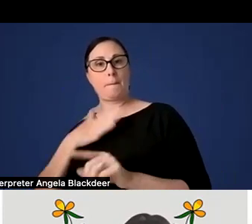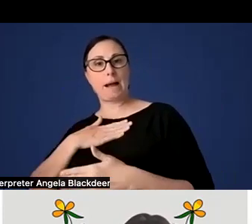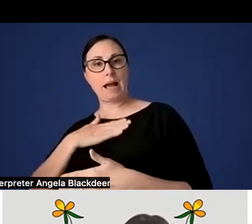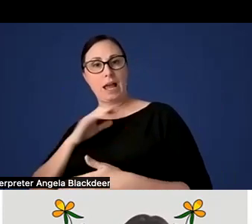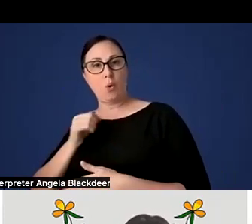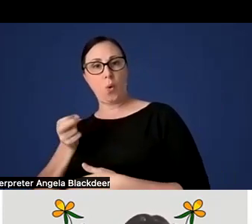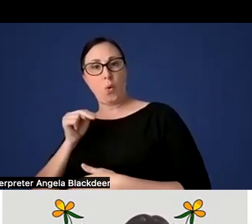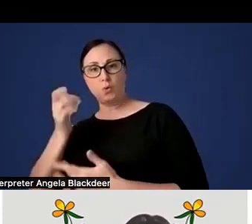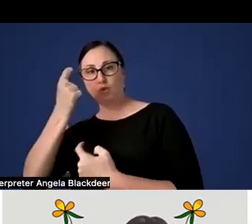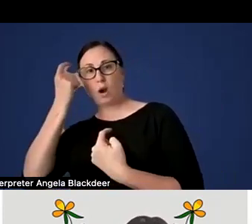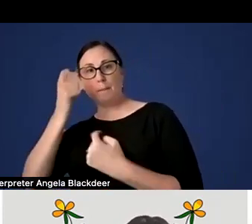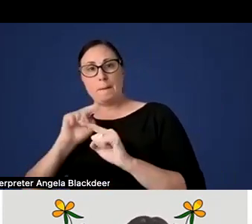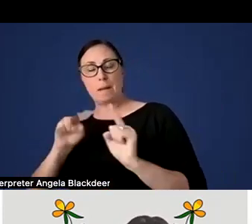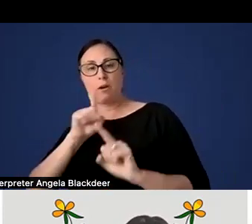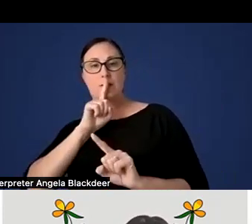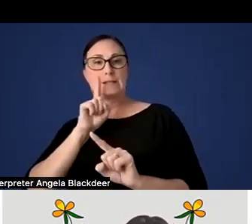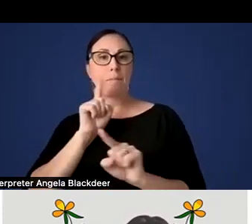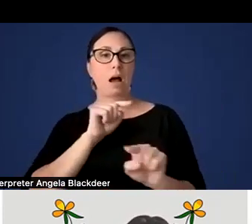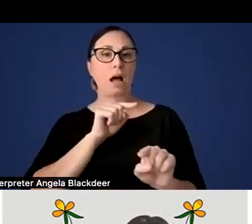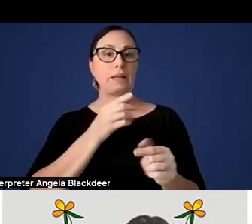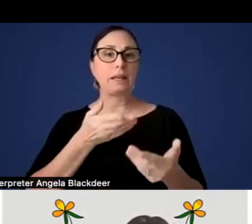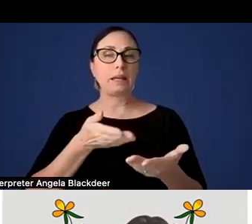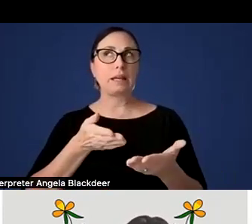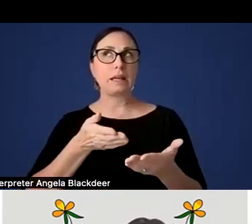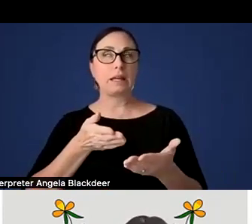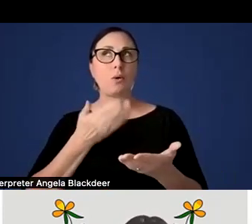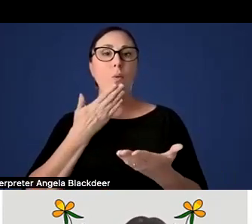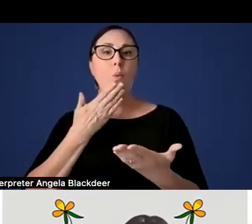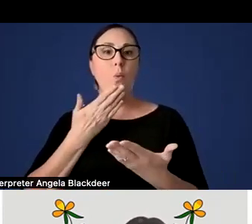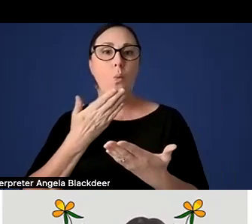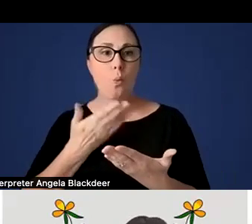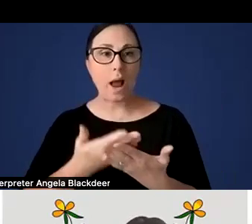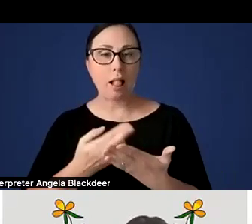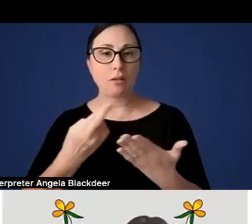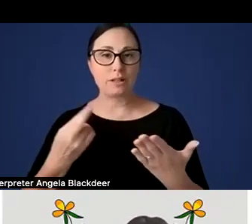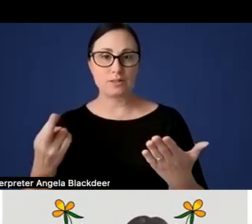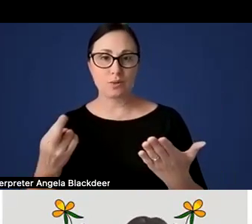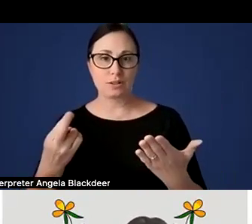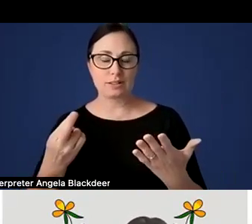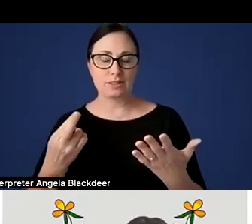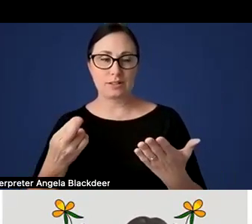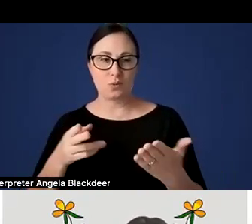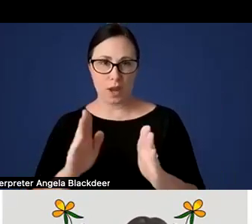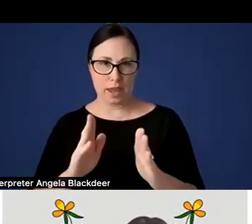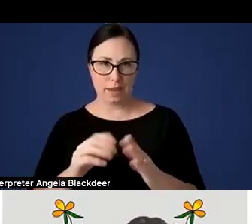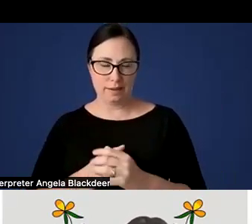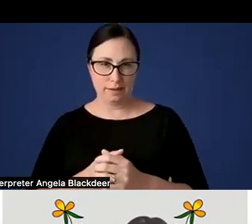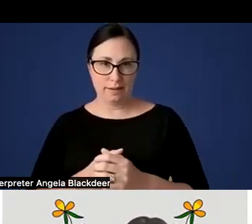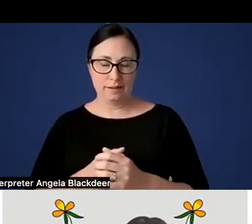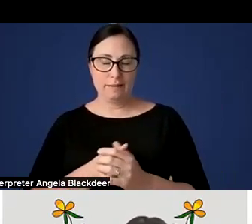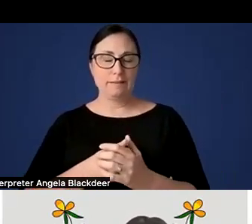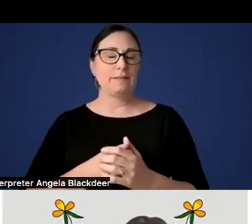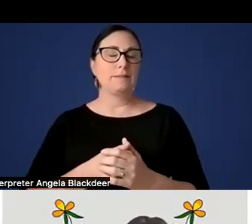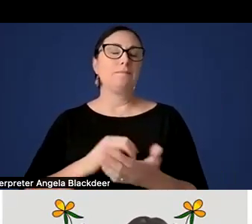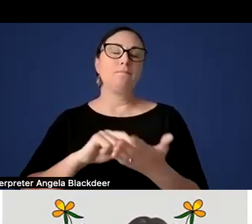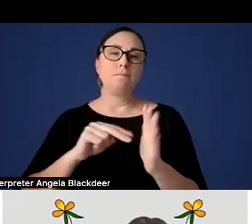to respond in a well-resourced way, right? In a way where I not only know the